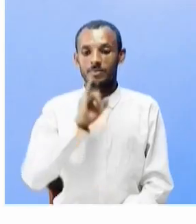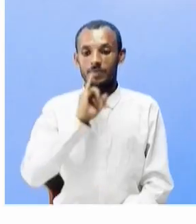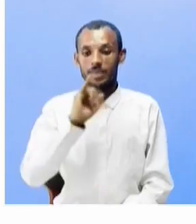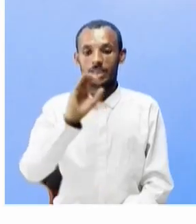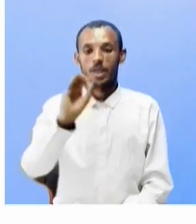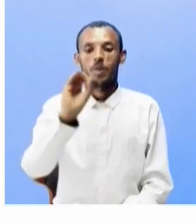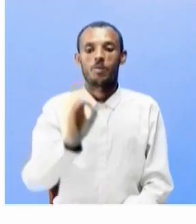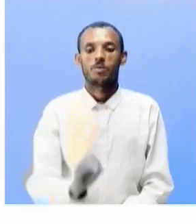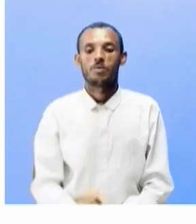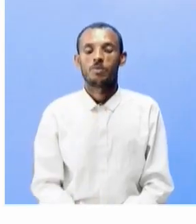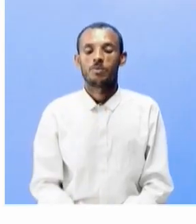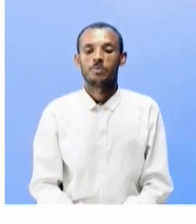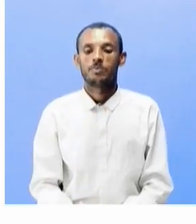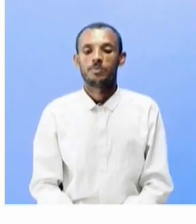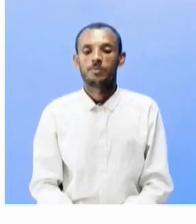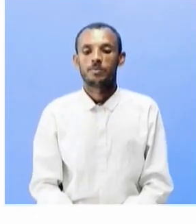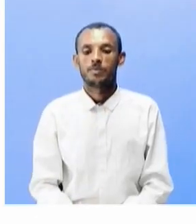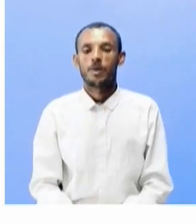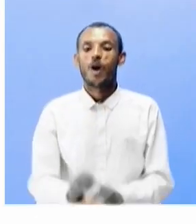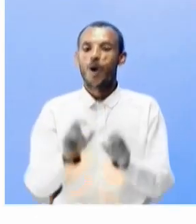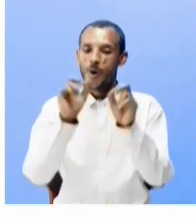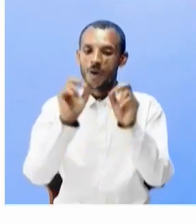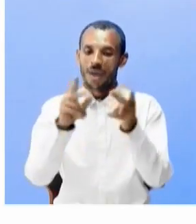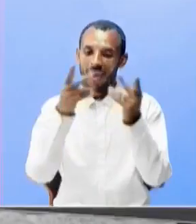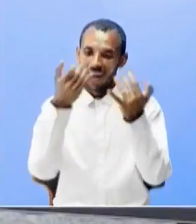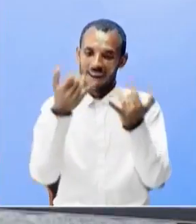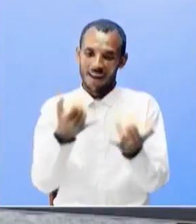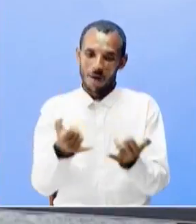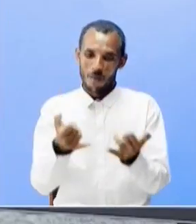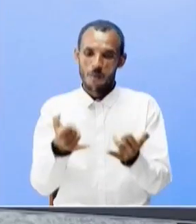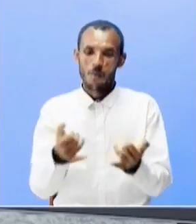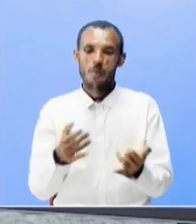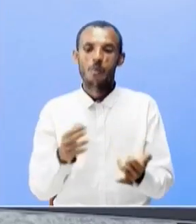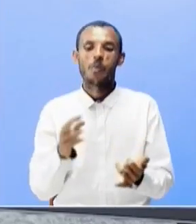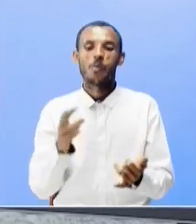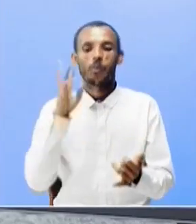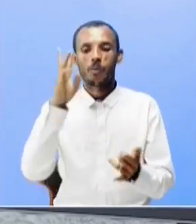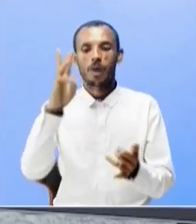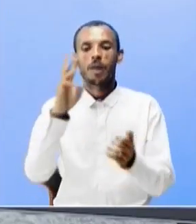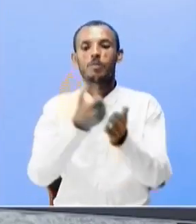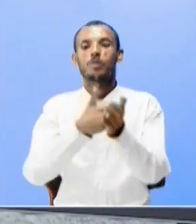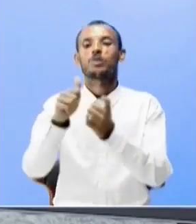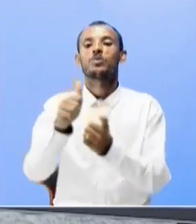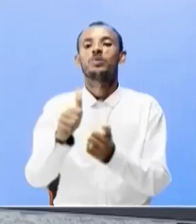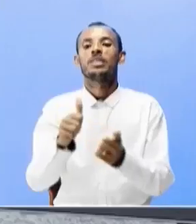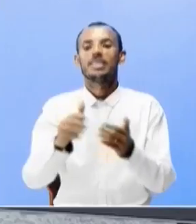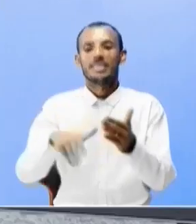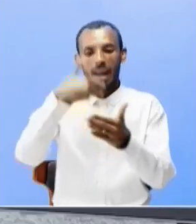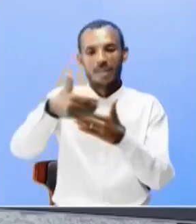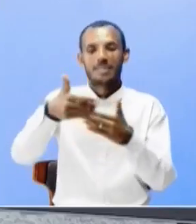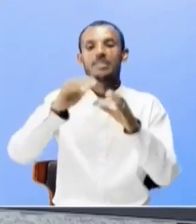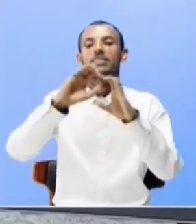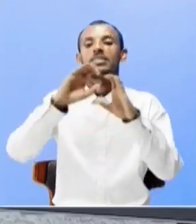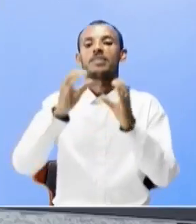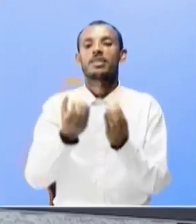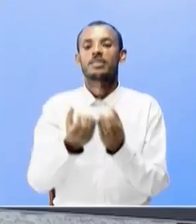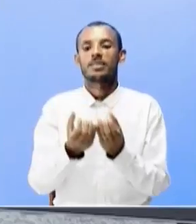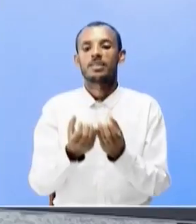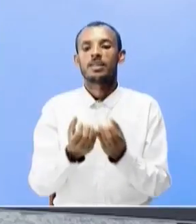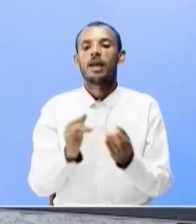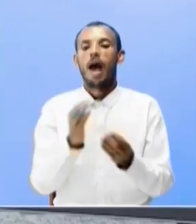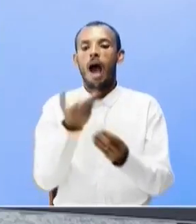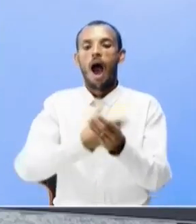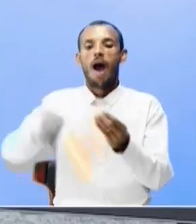Is always 0. Okay, now we'll proceed to the next section, just